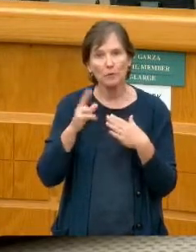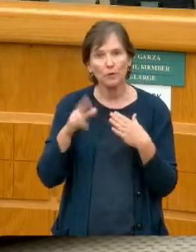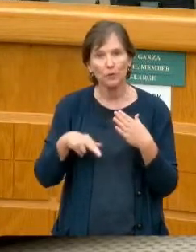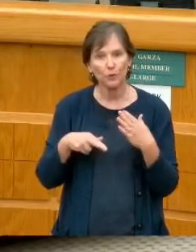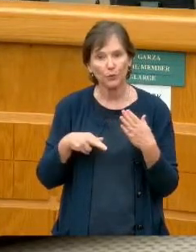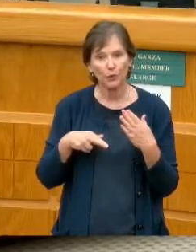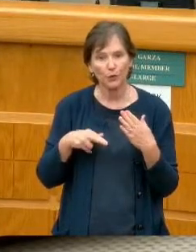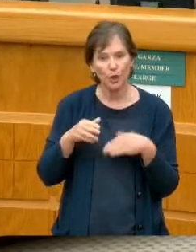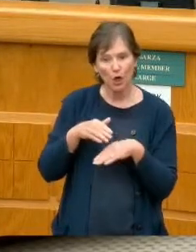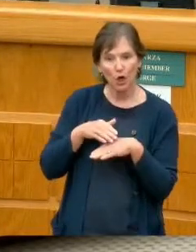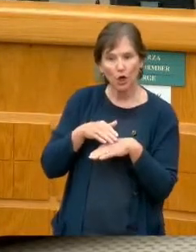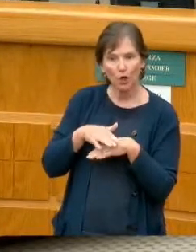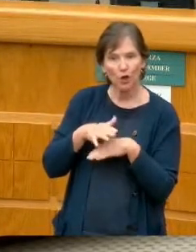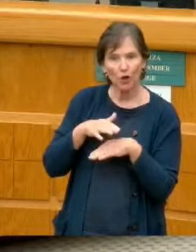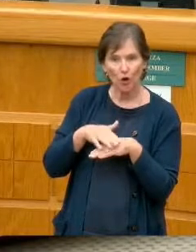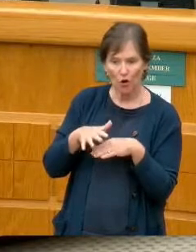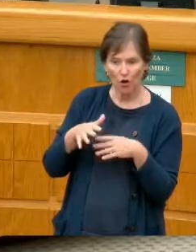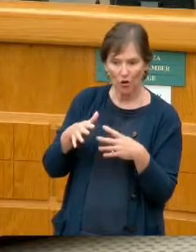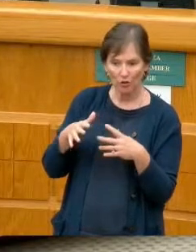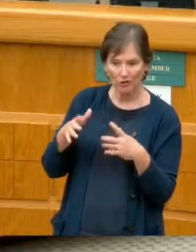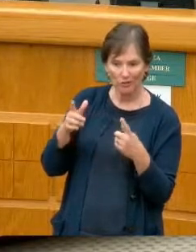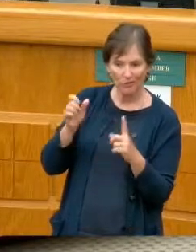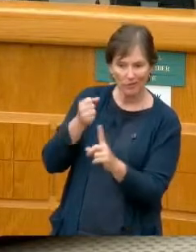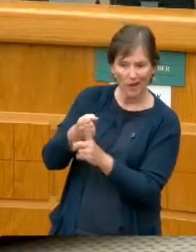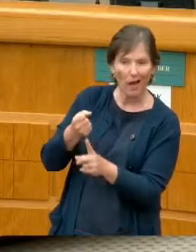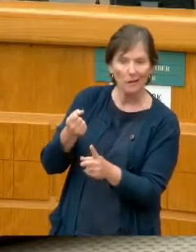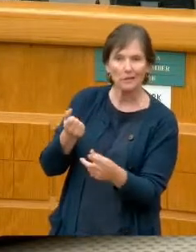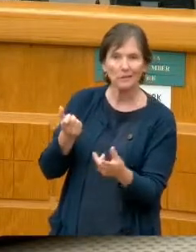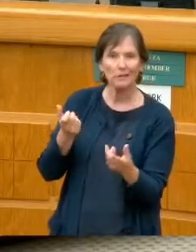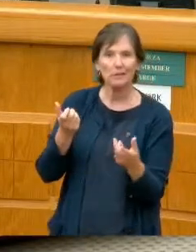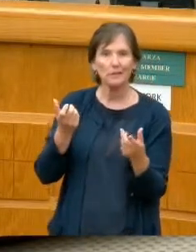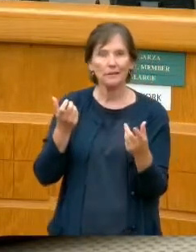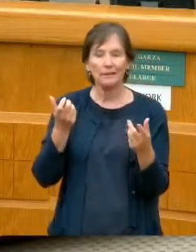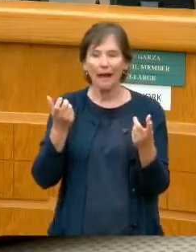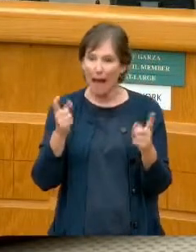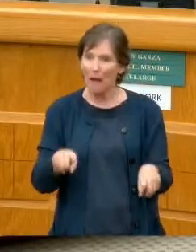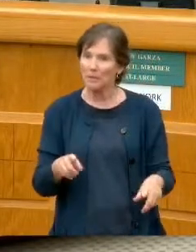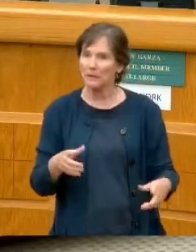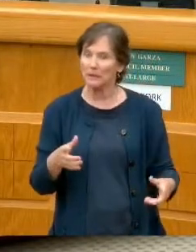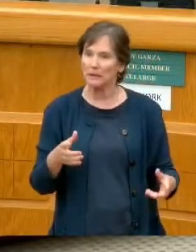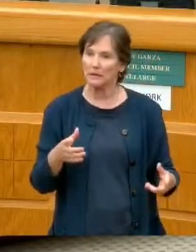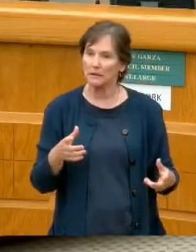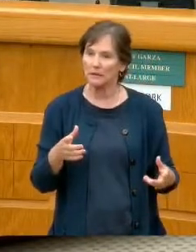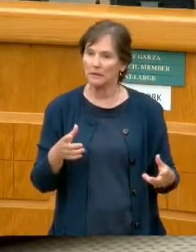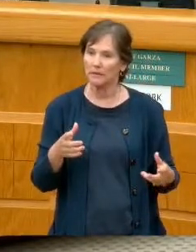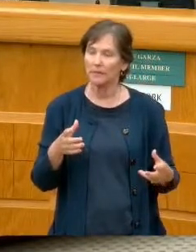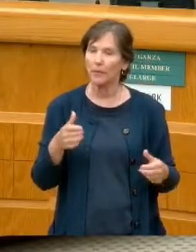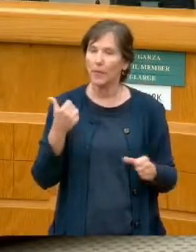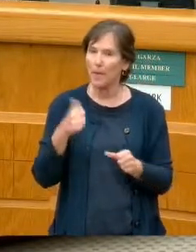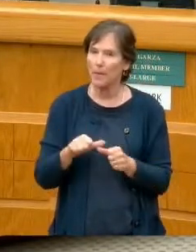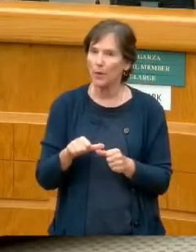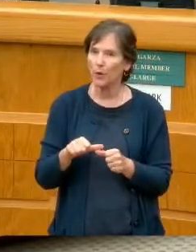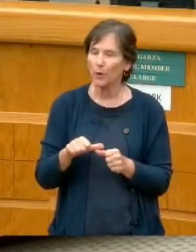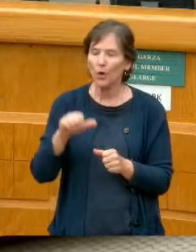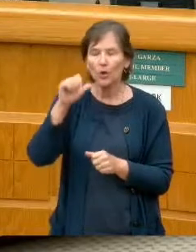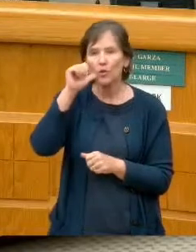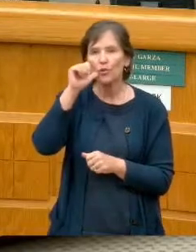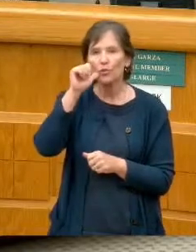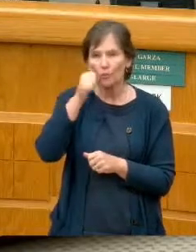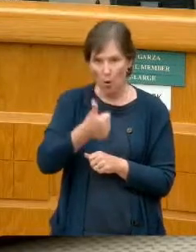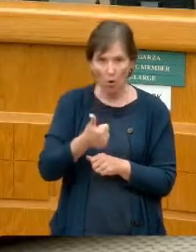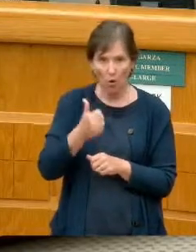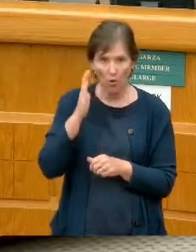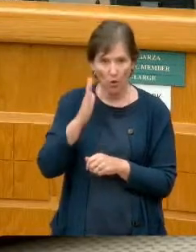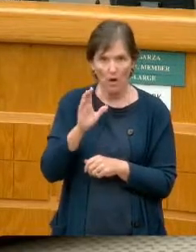and effect to our actions. And I just want to say that tomorrow is September 11th. And we remember this